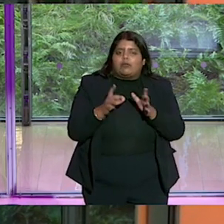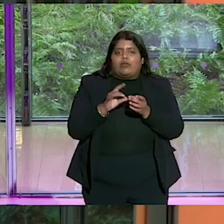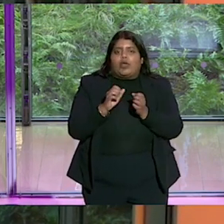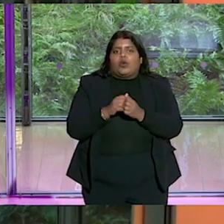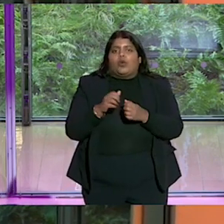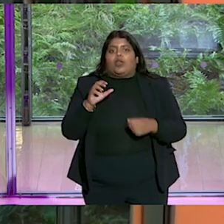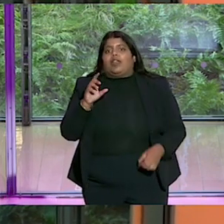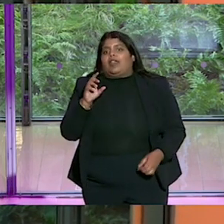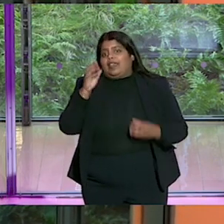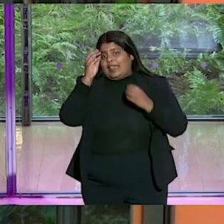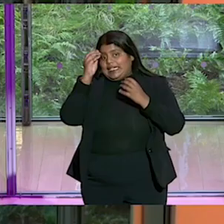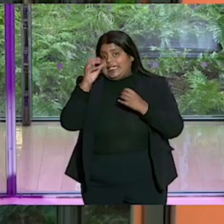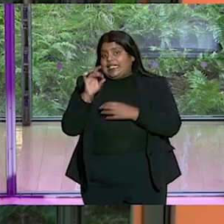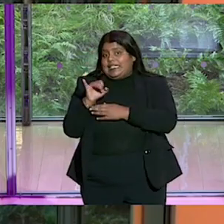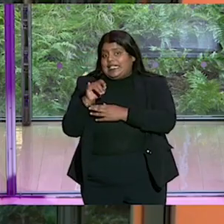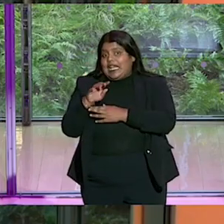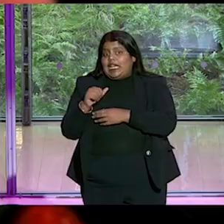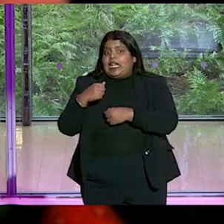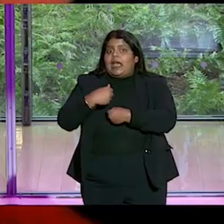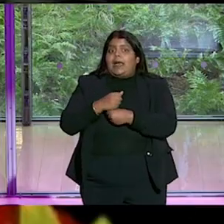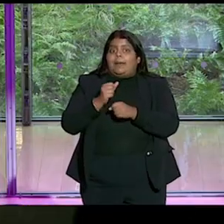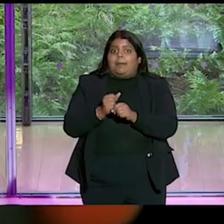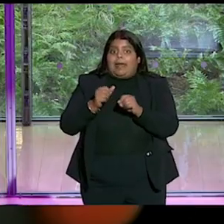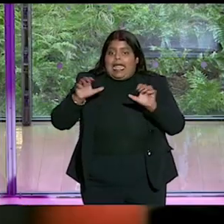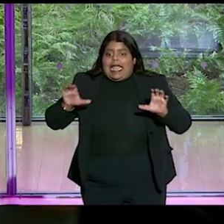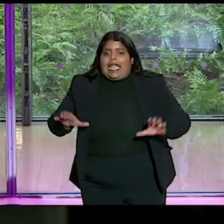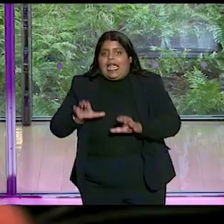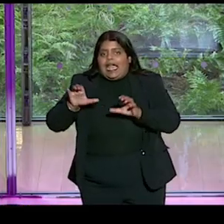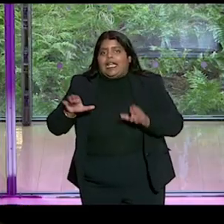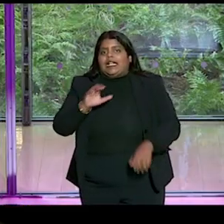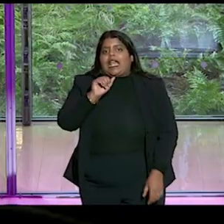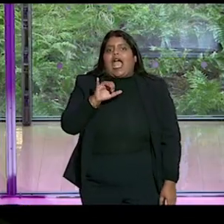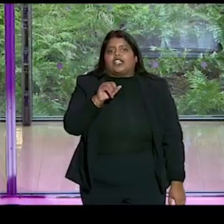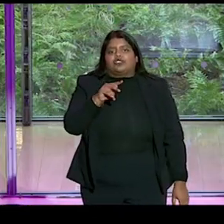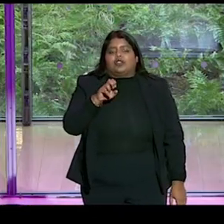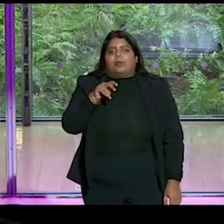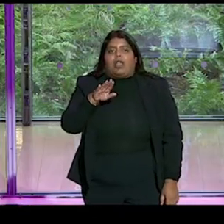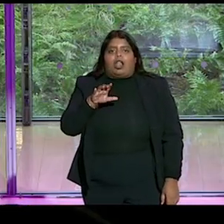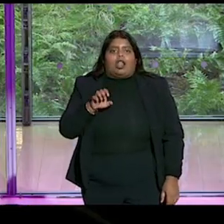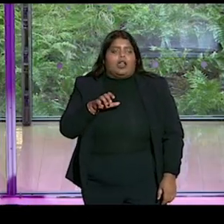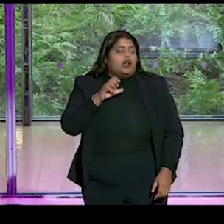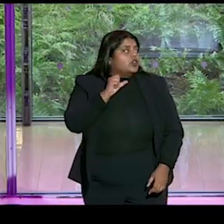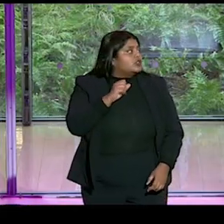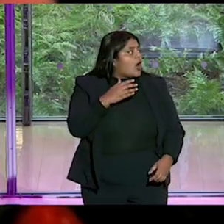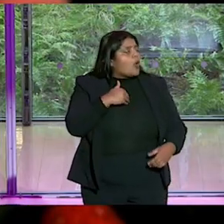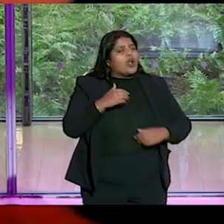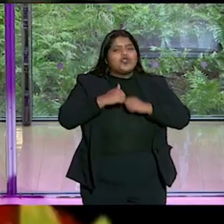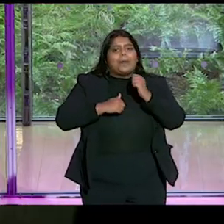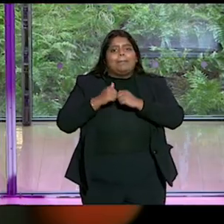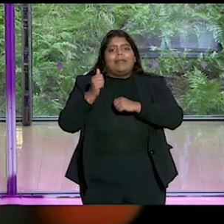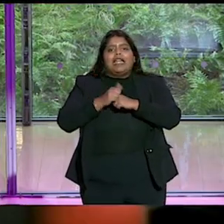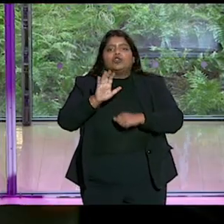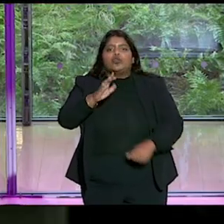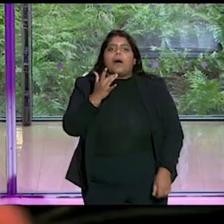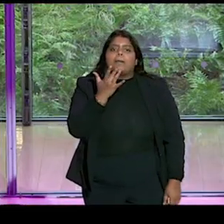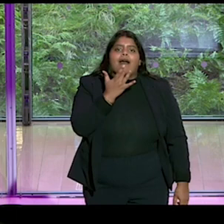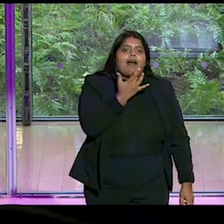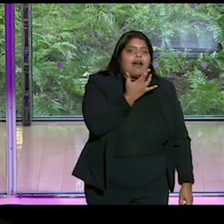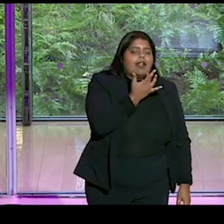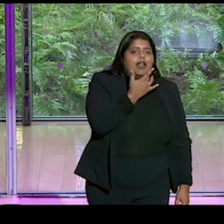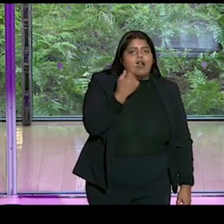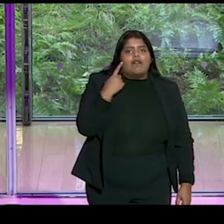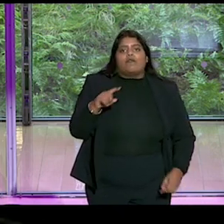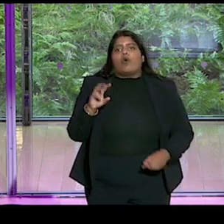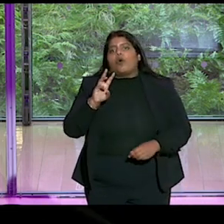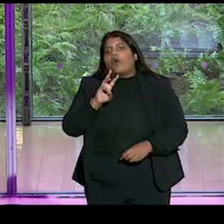data made actionable, I want to build your palette for website analytics, build your appetite